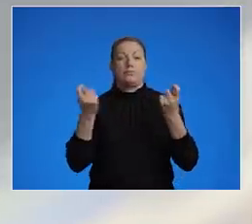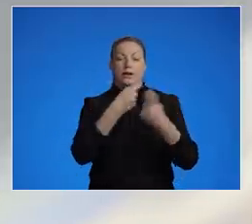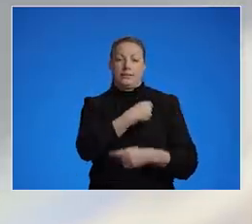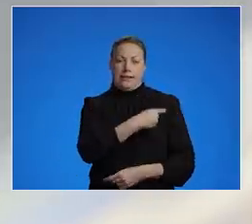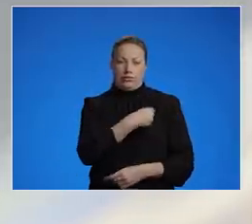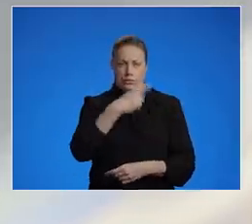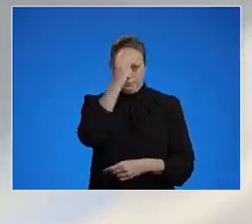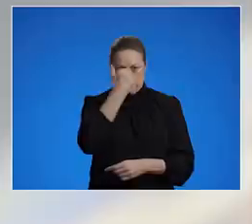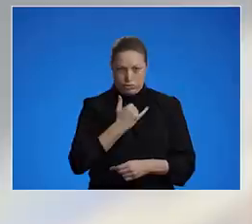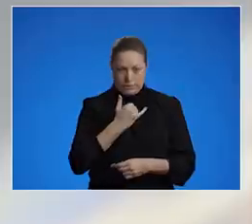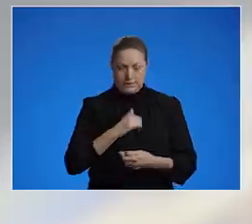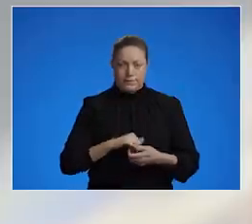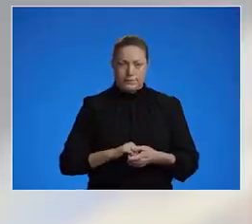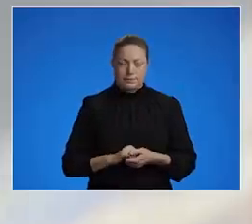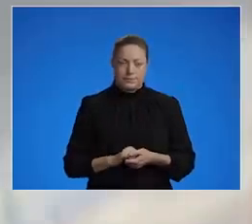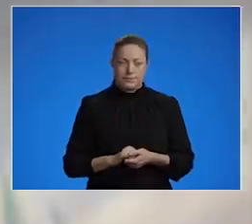the sacred mysteries.